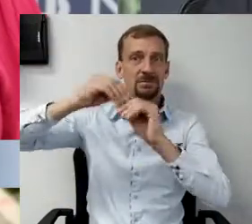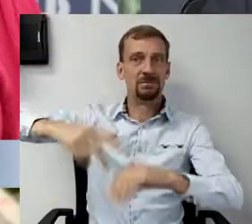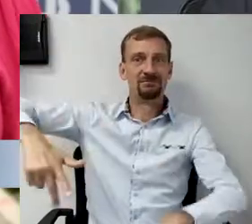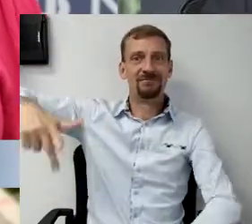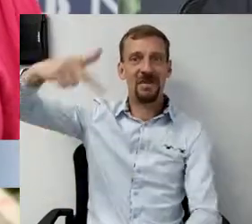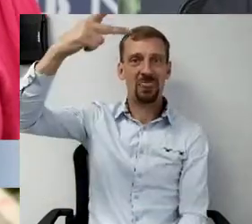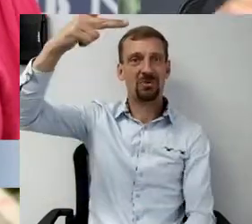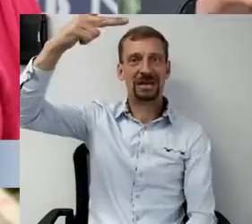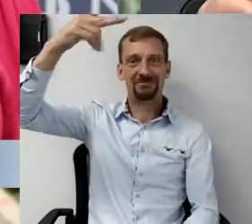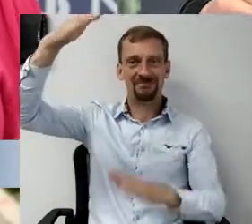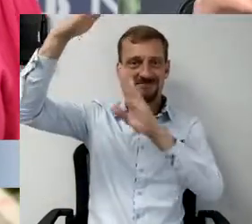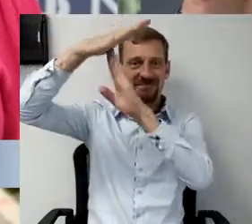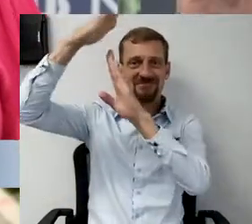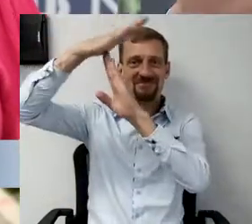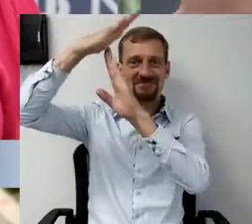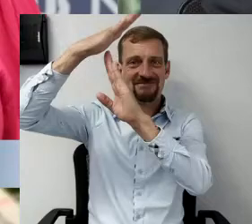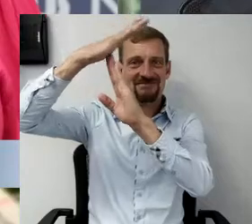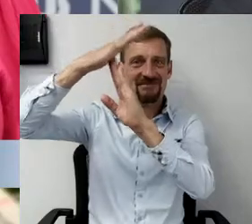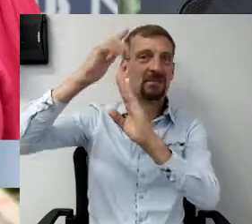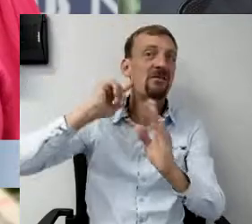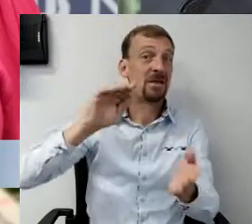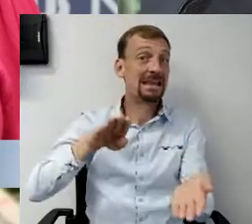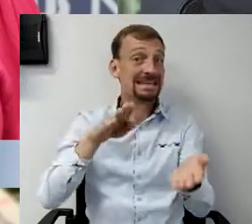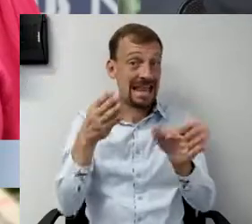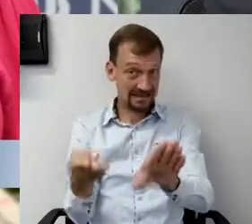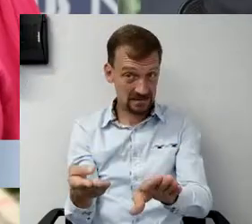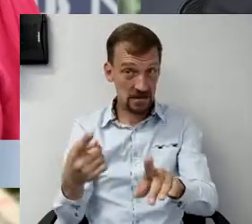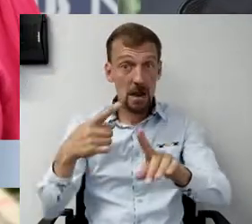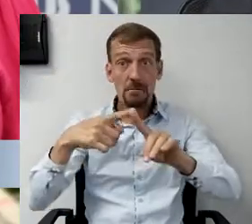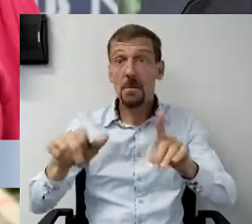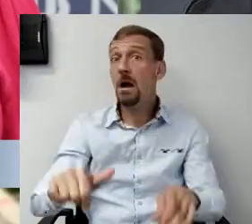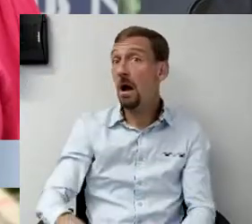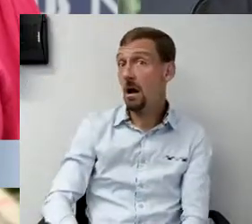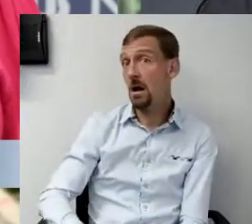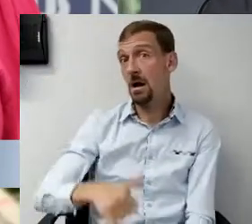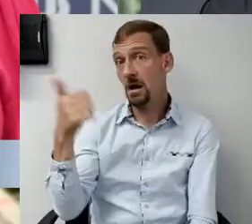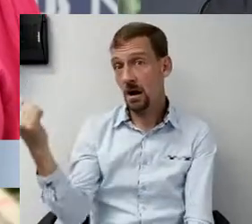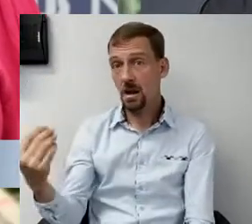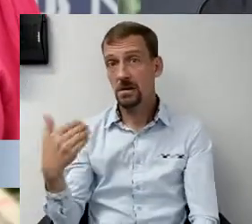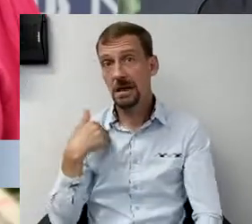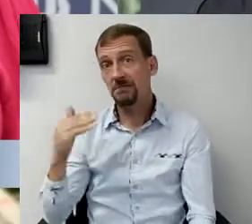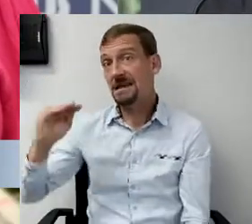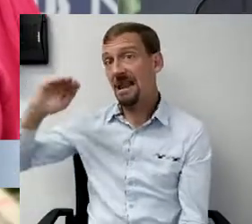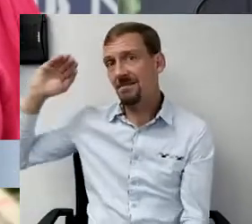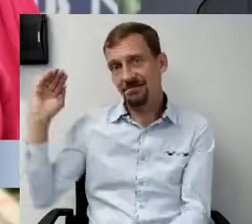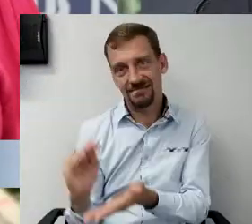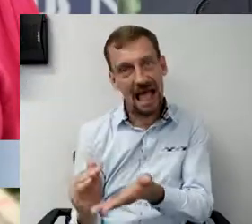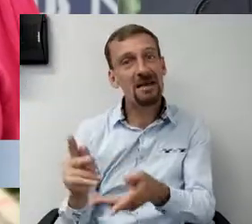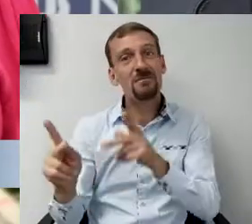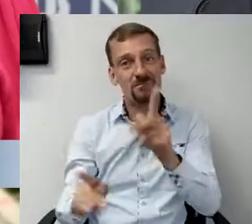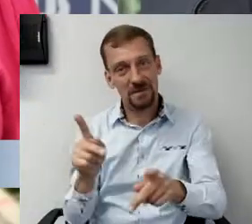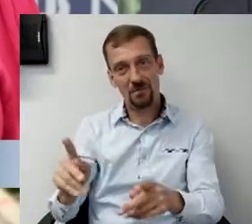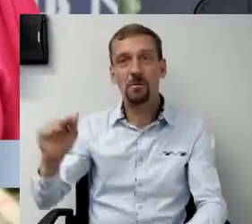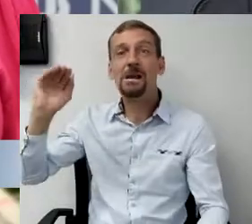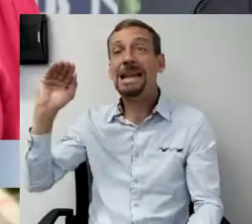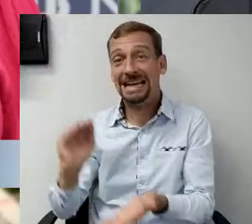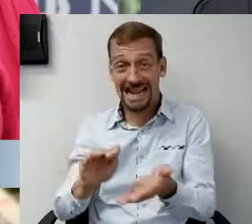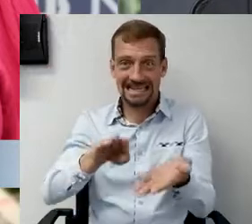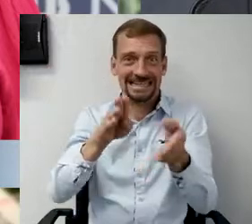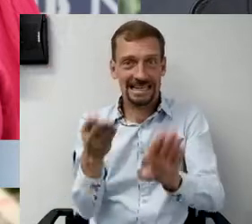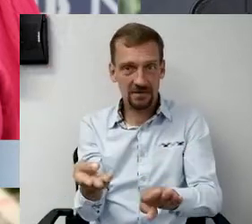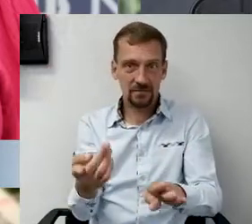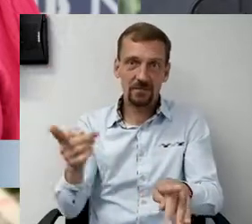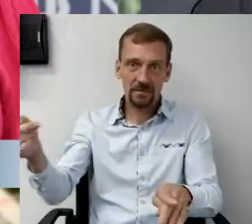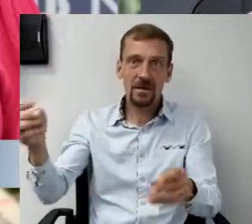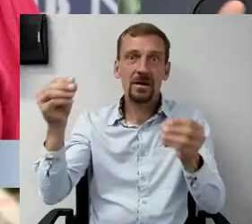3 for mortality, but there are counties that have incredibly low mortality. But they also tend to be more